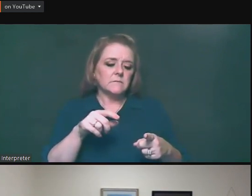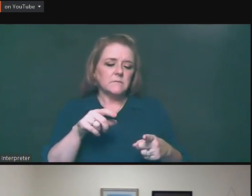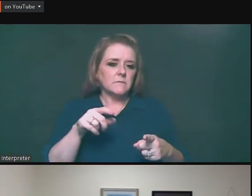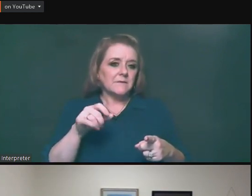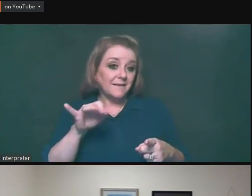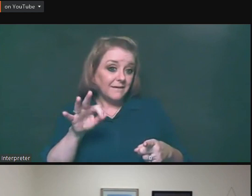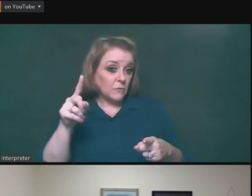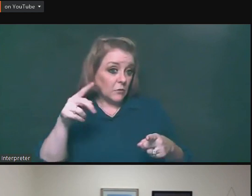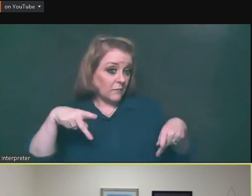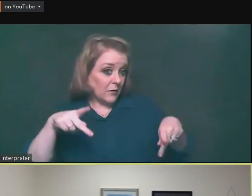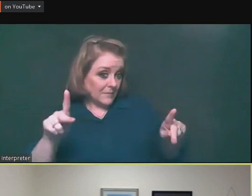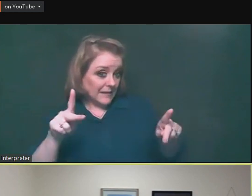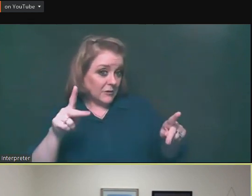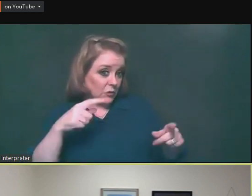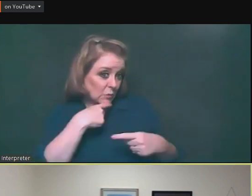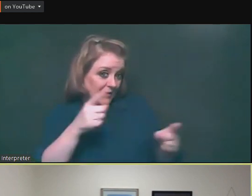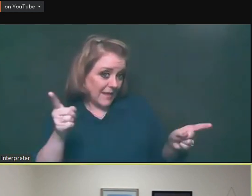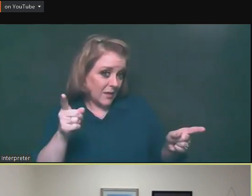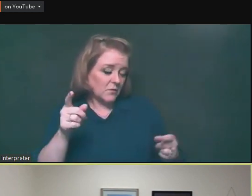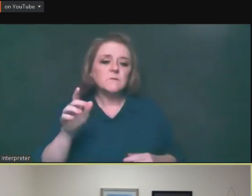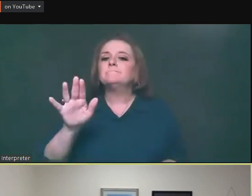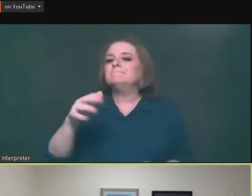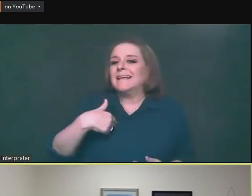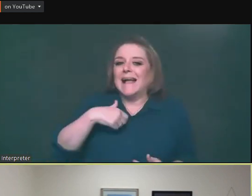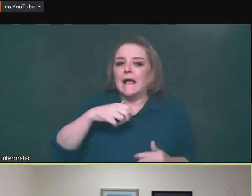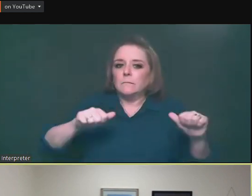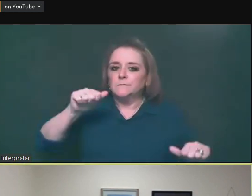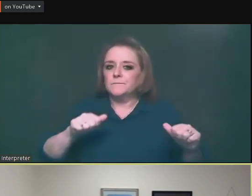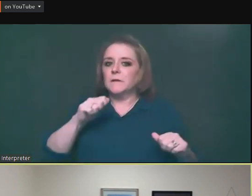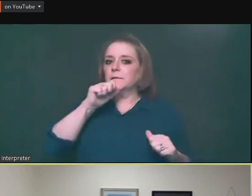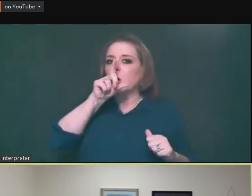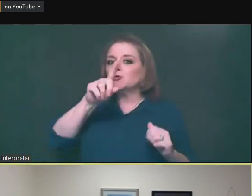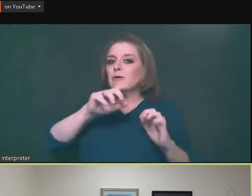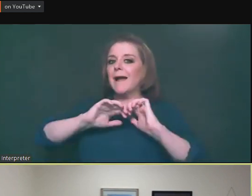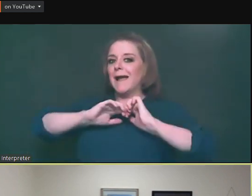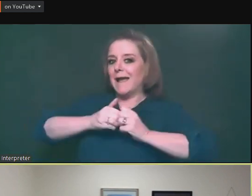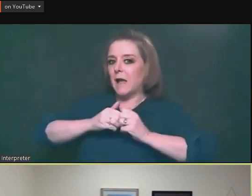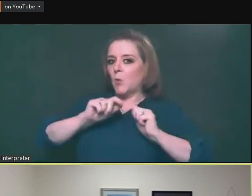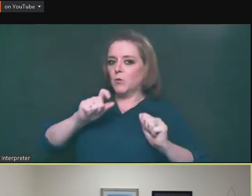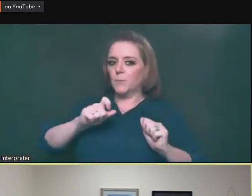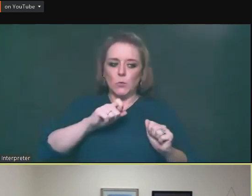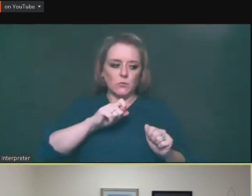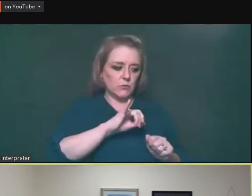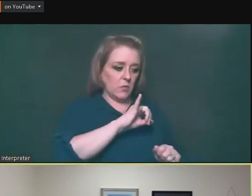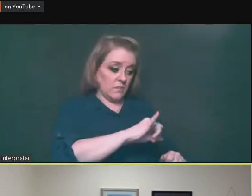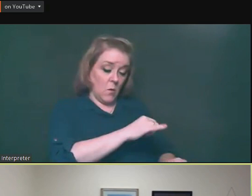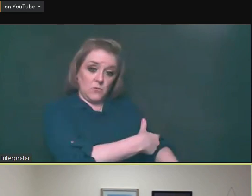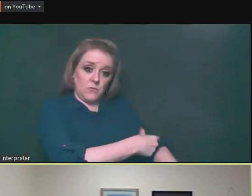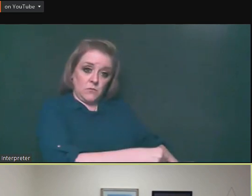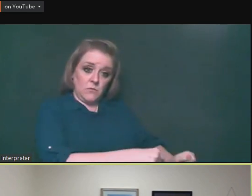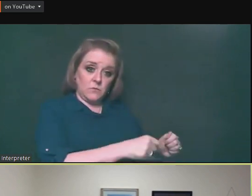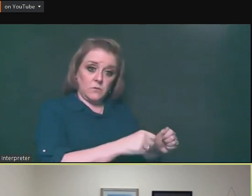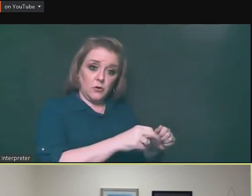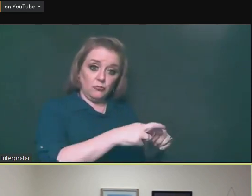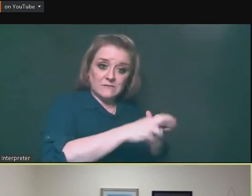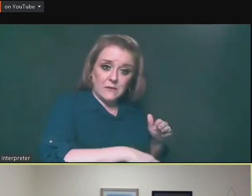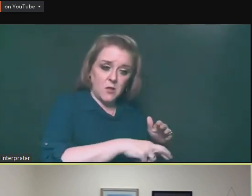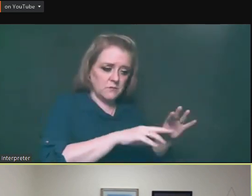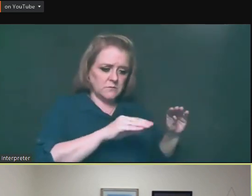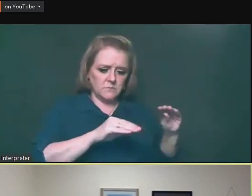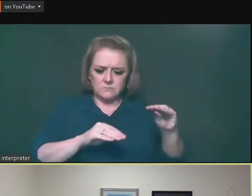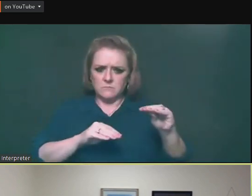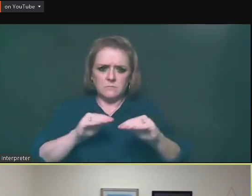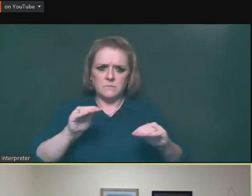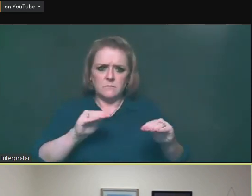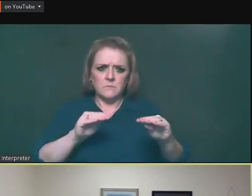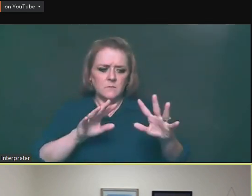information. I'm just not sure how we are supposed to categorize an antibody test. Is